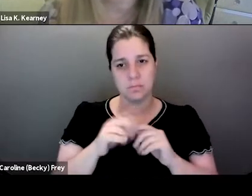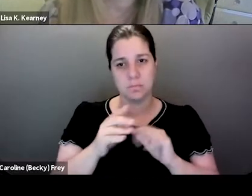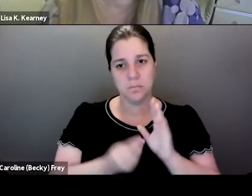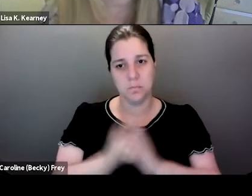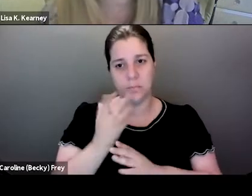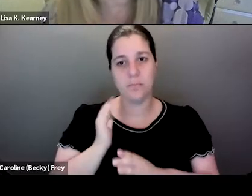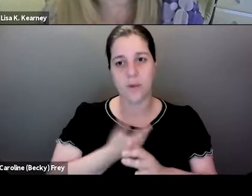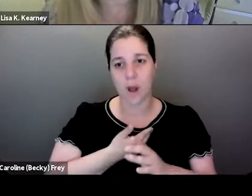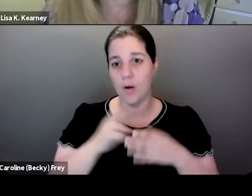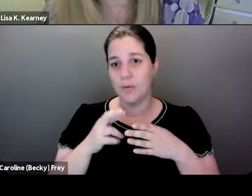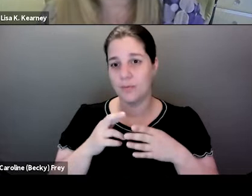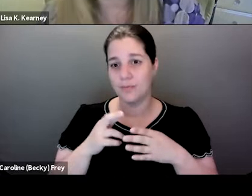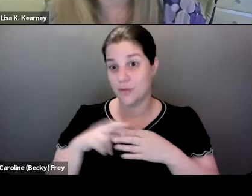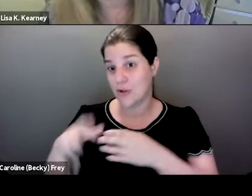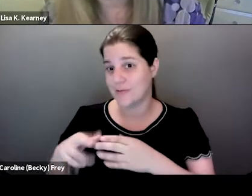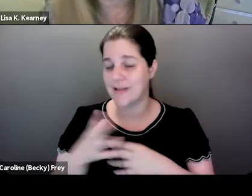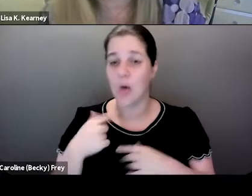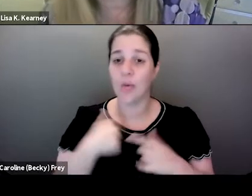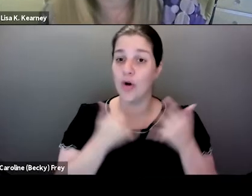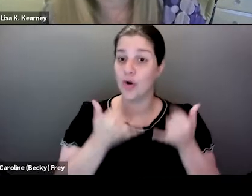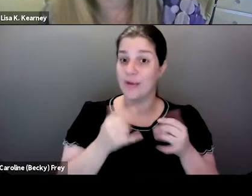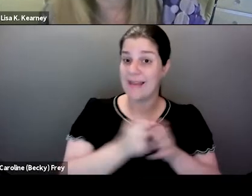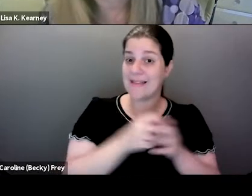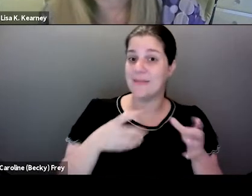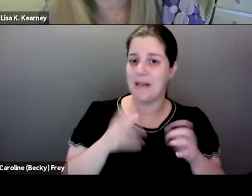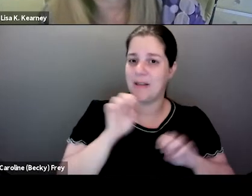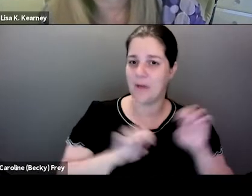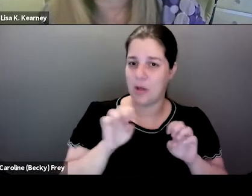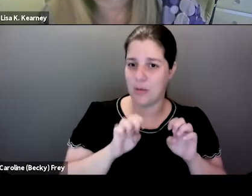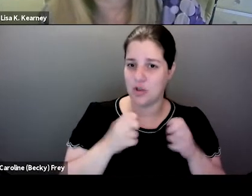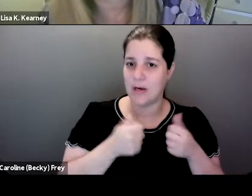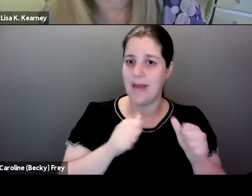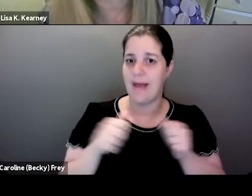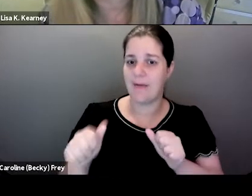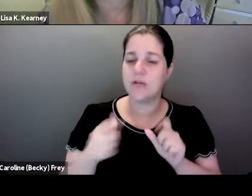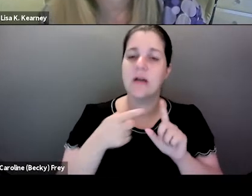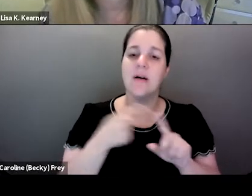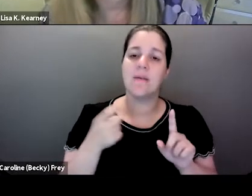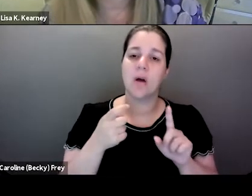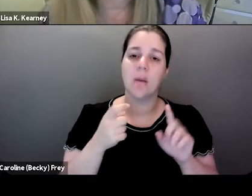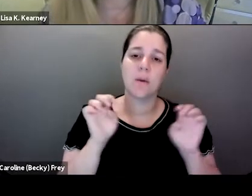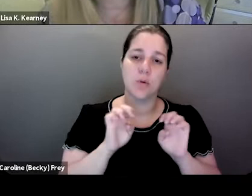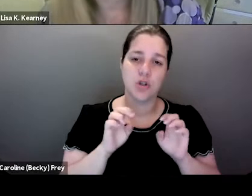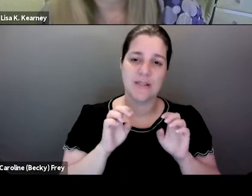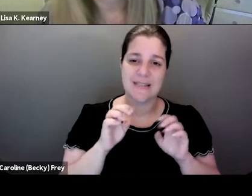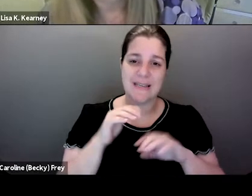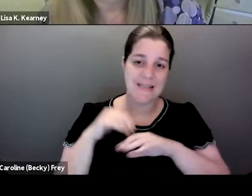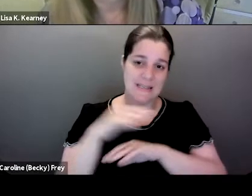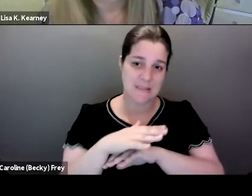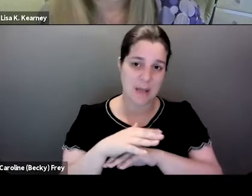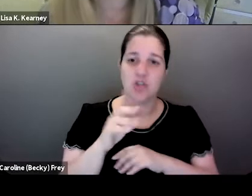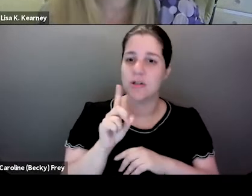we're currently expanding our evaluation efforts also with emergency service dispatch and other data. And Maddie, I look